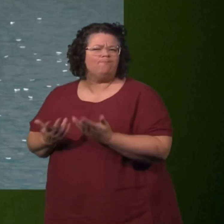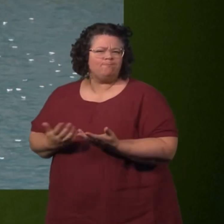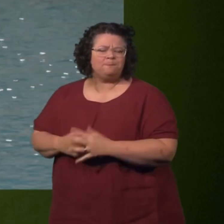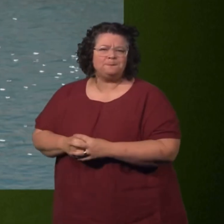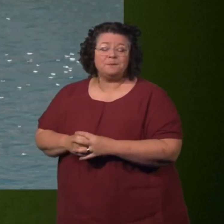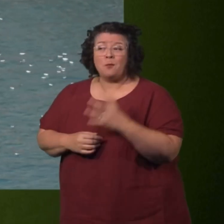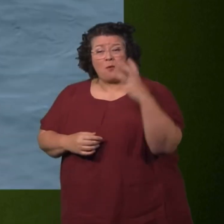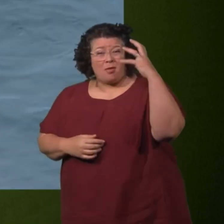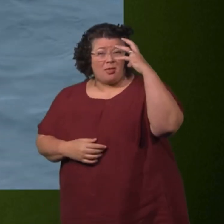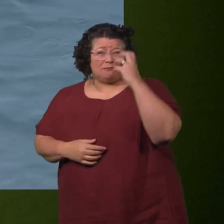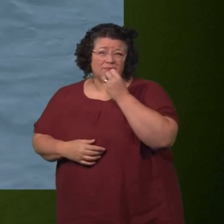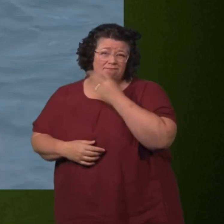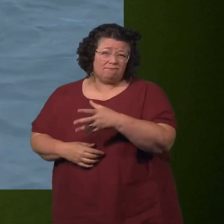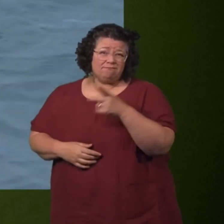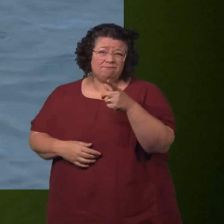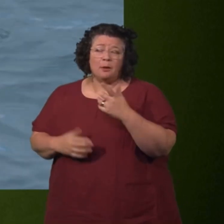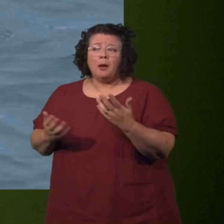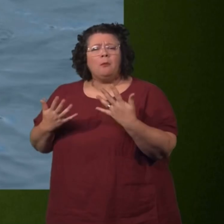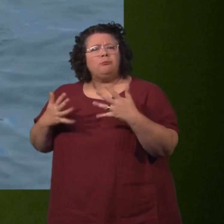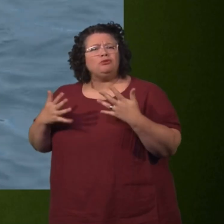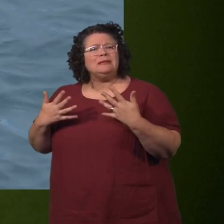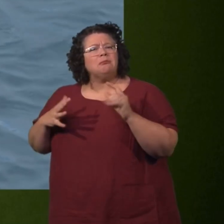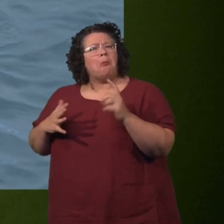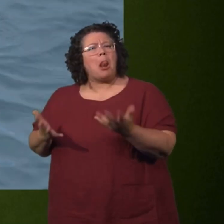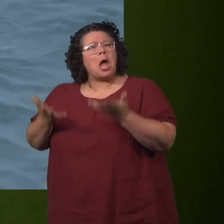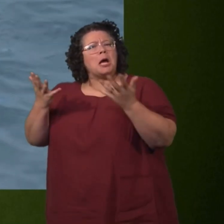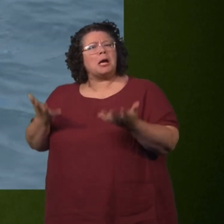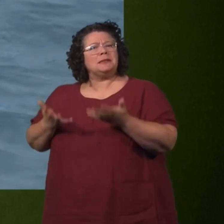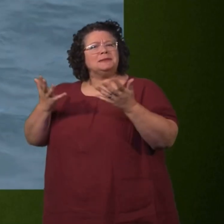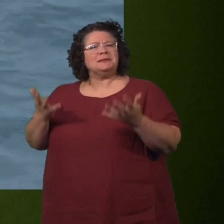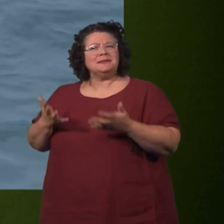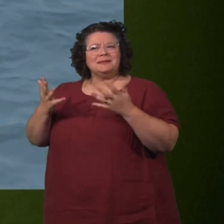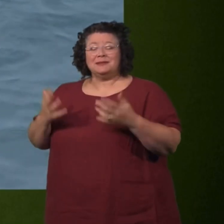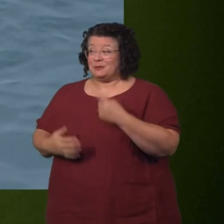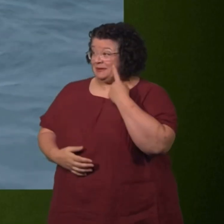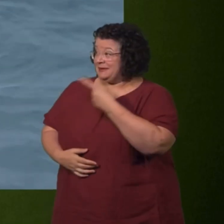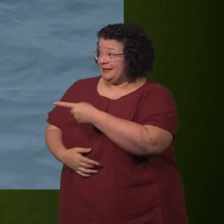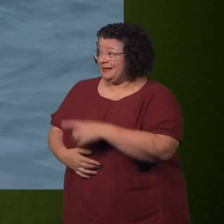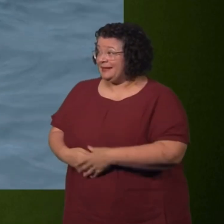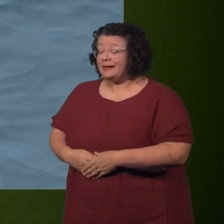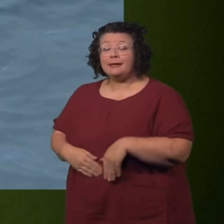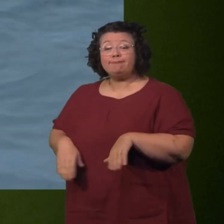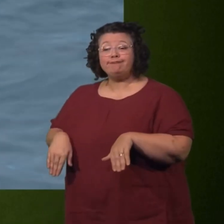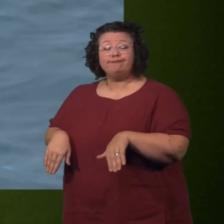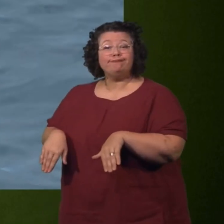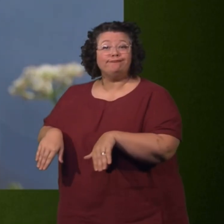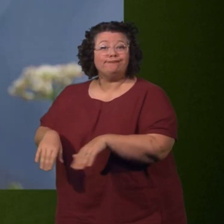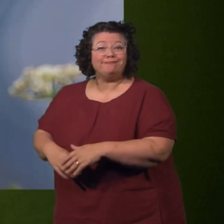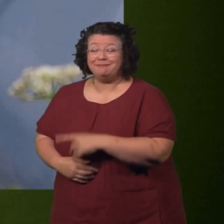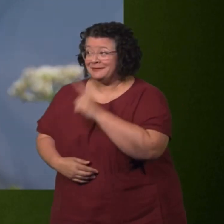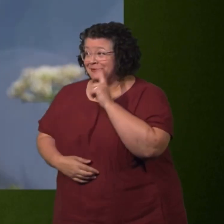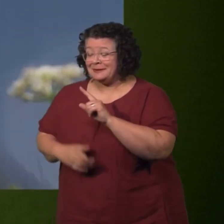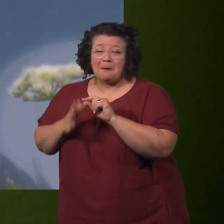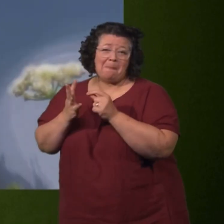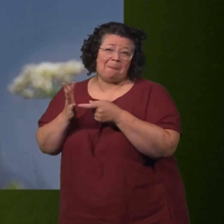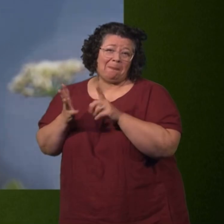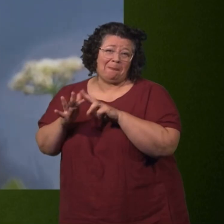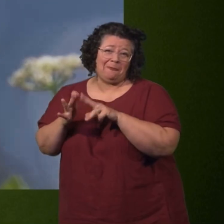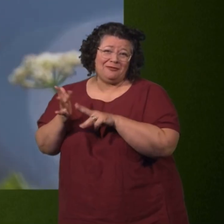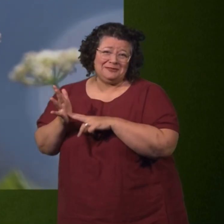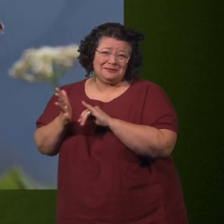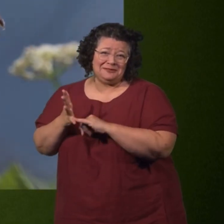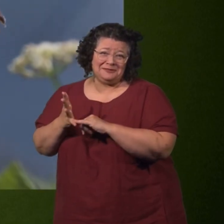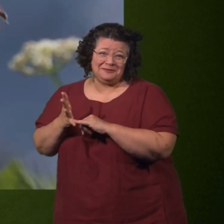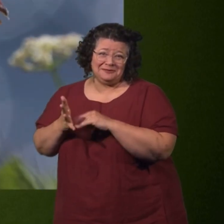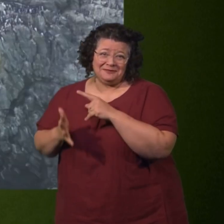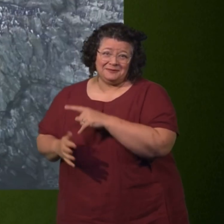breezes means that seabirds have been rafting, making the most of calm seas to rest, to preen. And we've seen these lovely birds